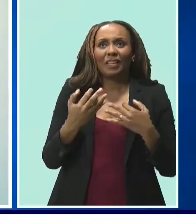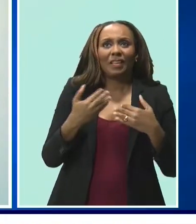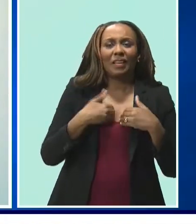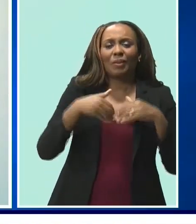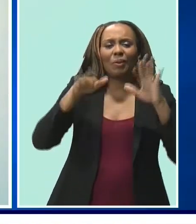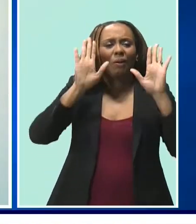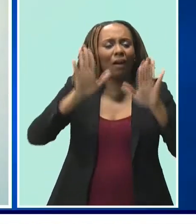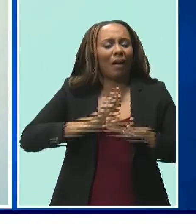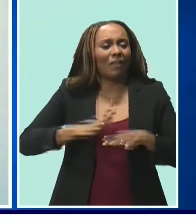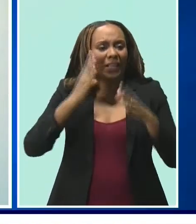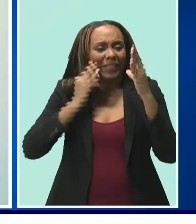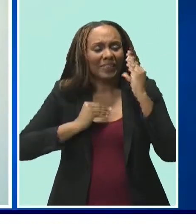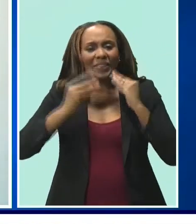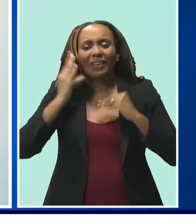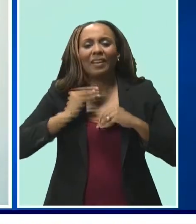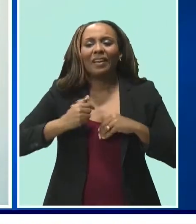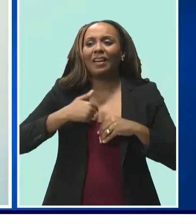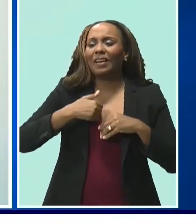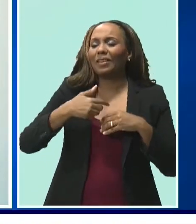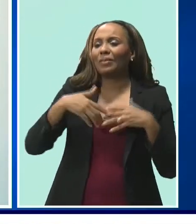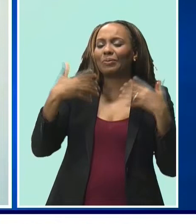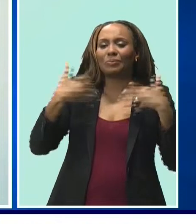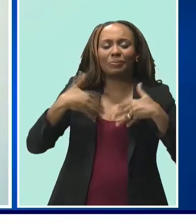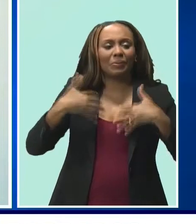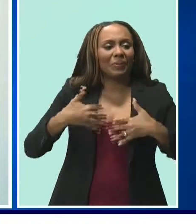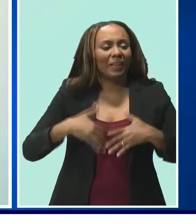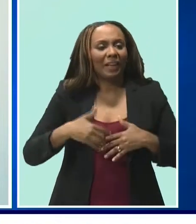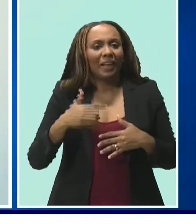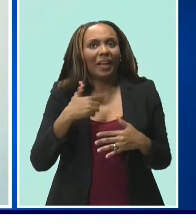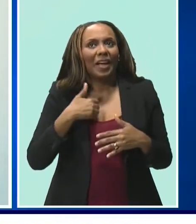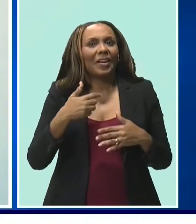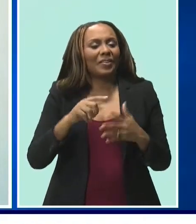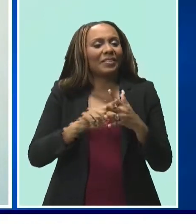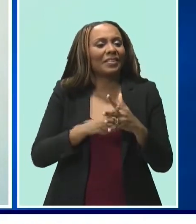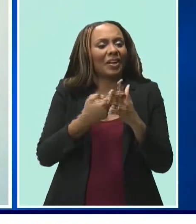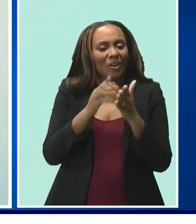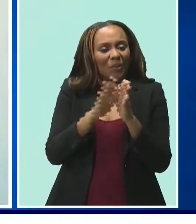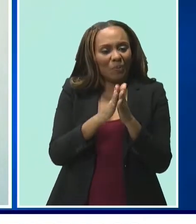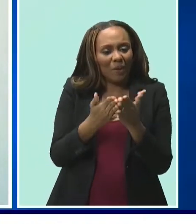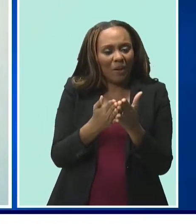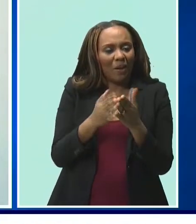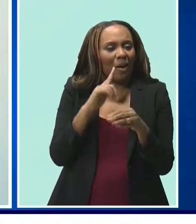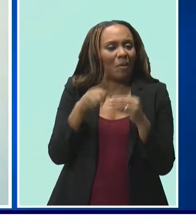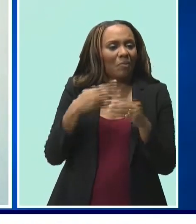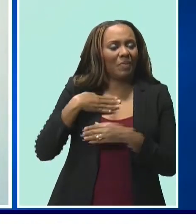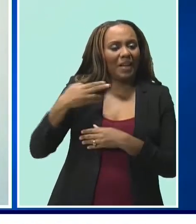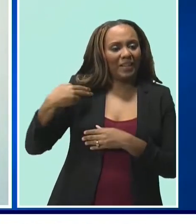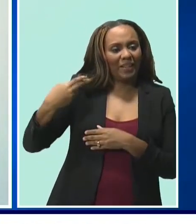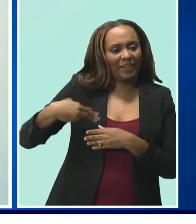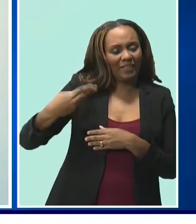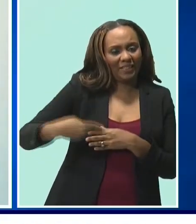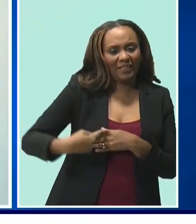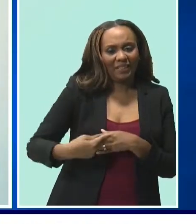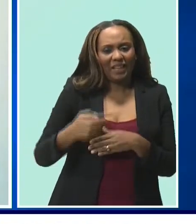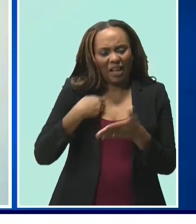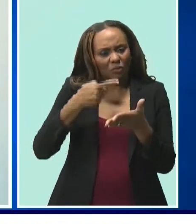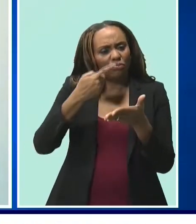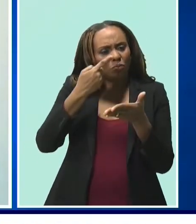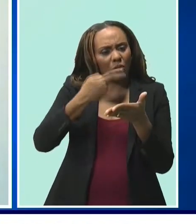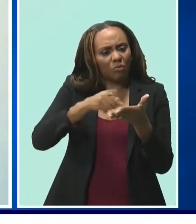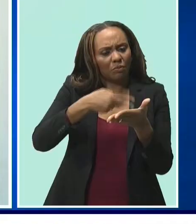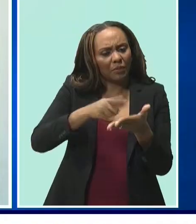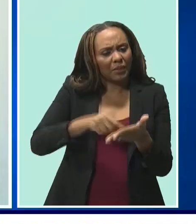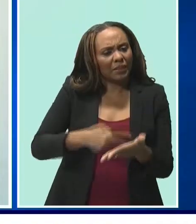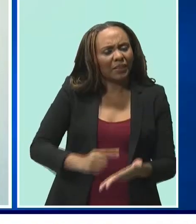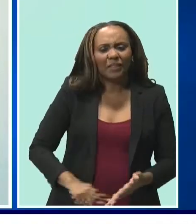wonderful experiences. So I thought, well, I'm going to start with that. I'm going to start with my heritage. And I did some research. There wasn't many books about